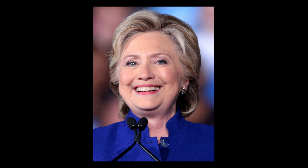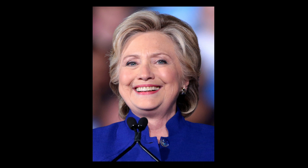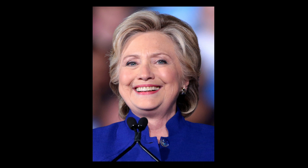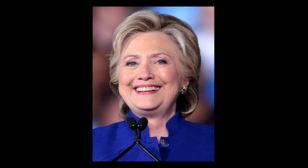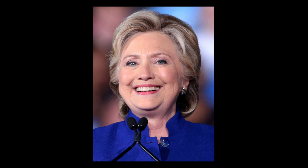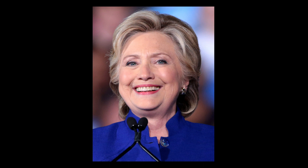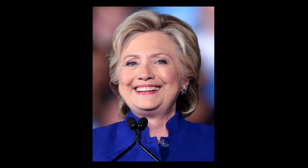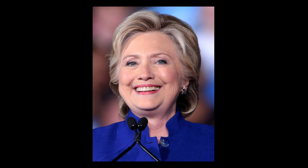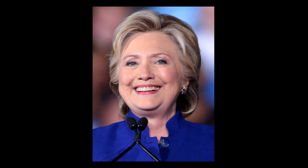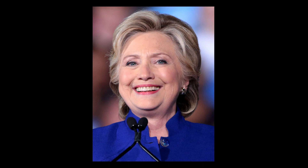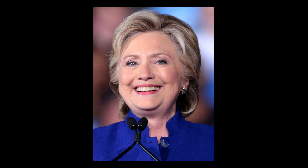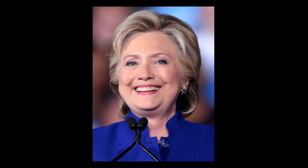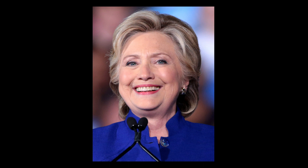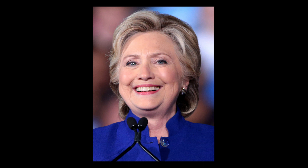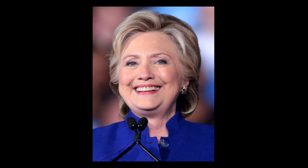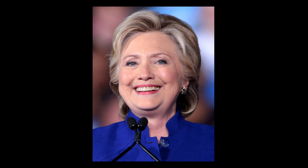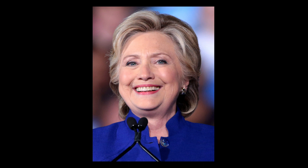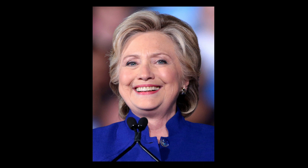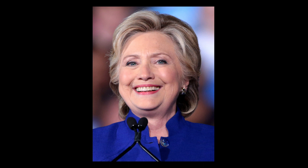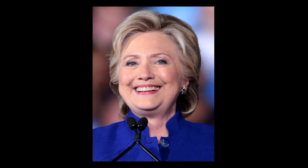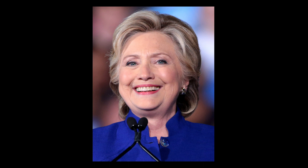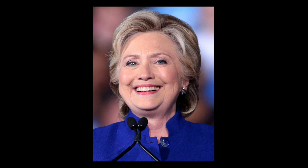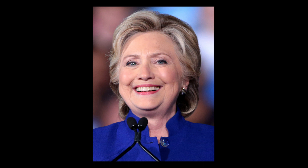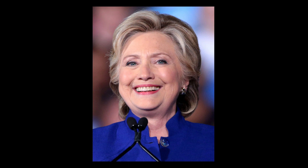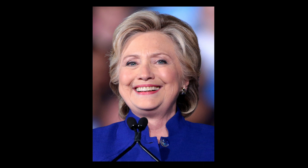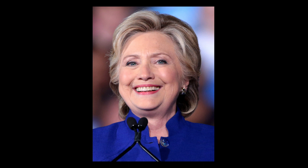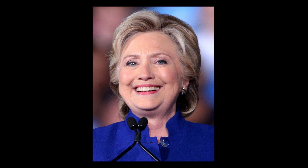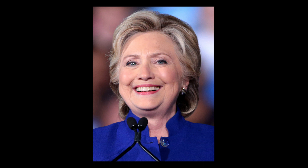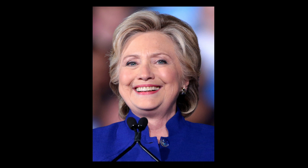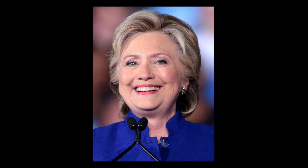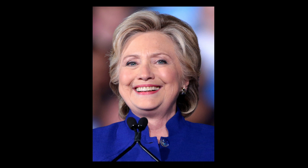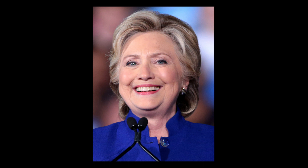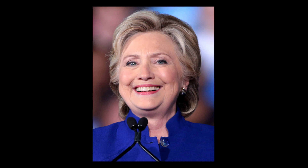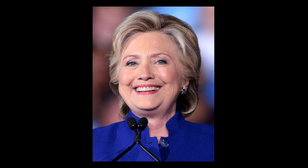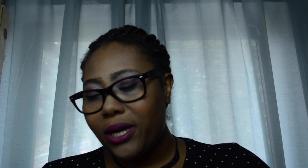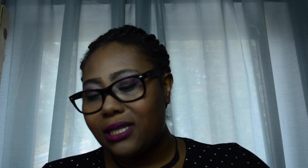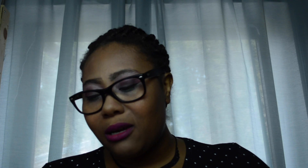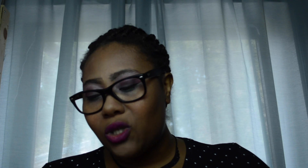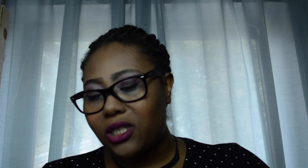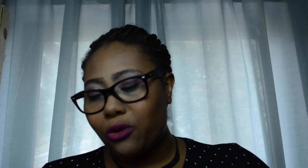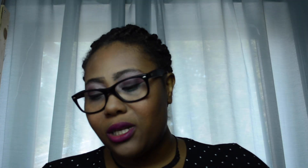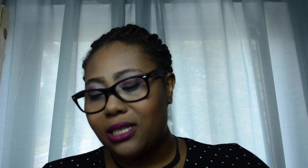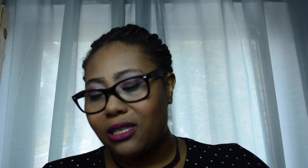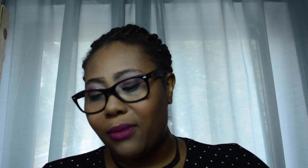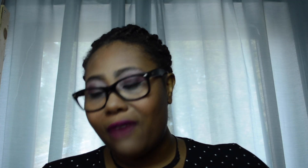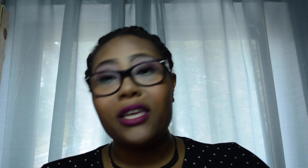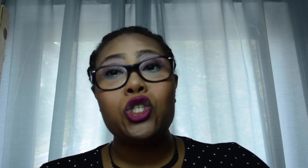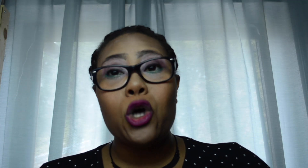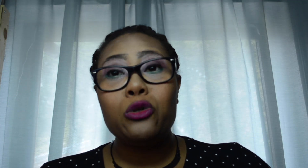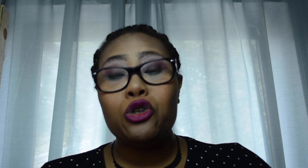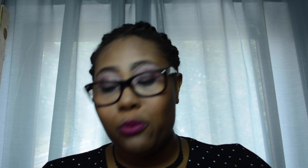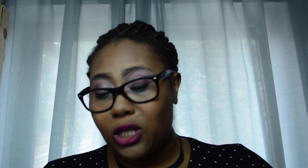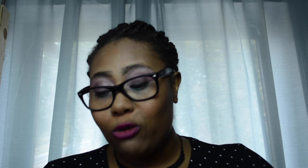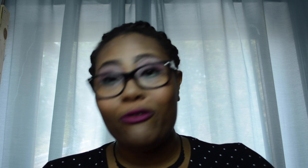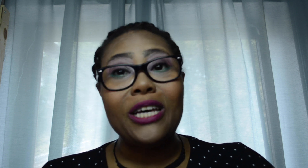Boom, boom, boom, boom, boom, boom, boom. Oh, this one's good. Like it or not, women are always subject to criticism if they